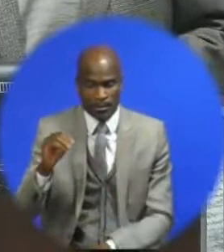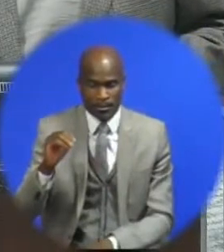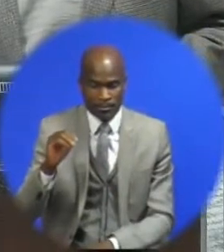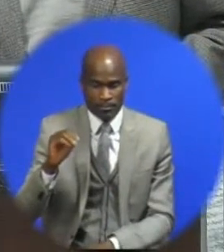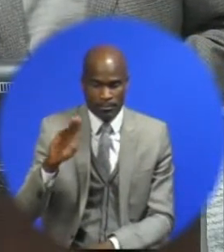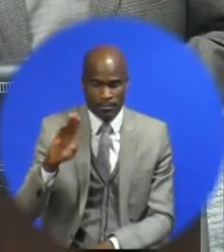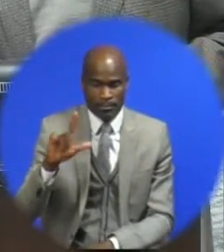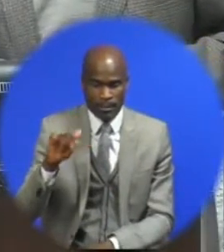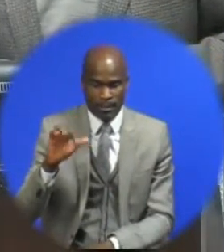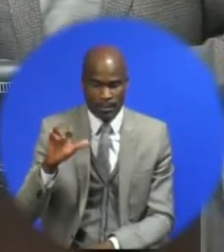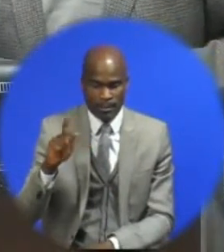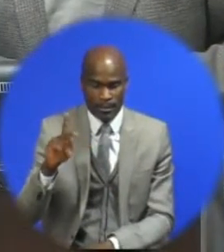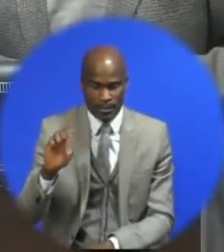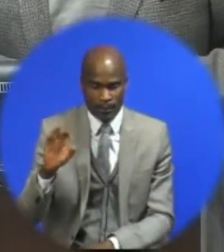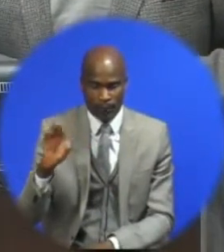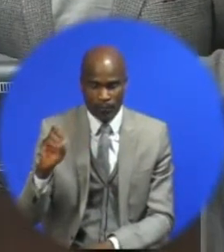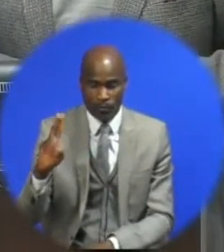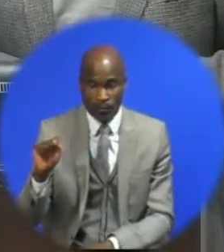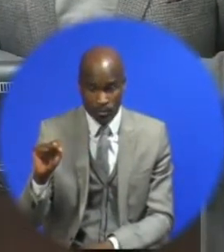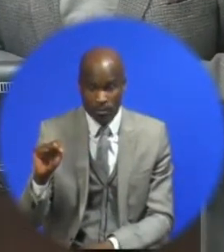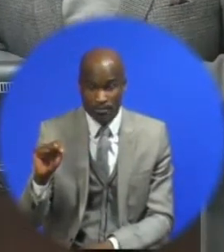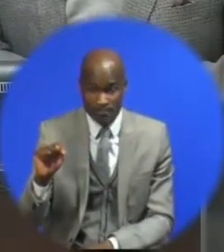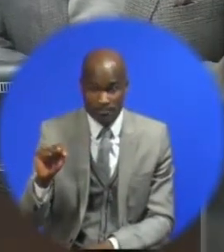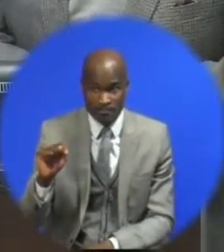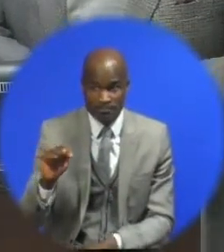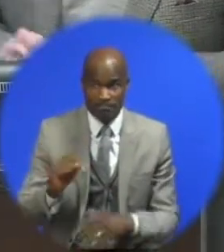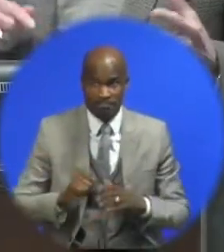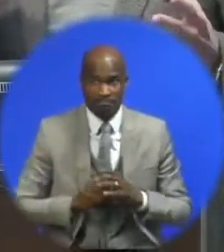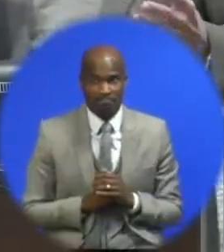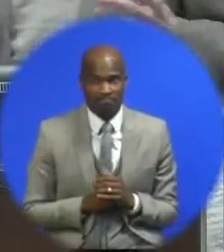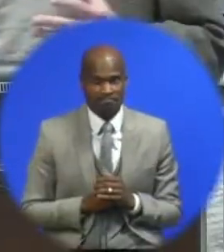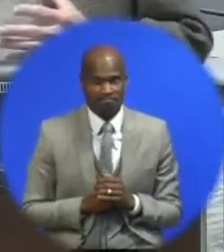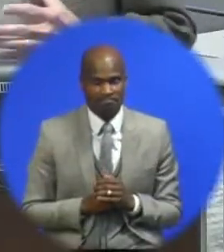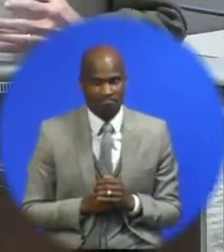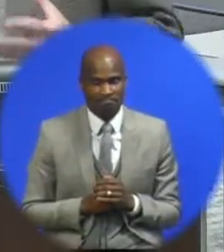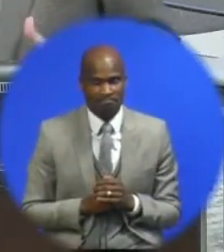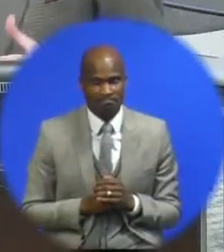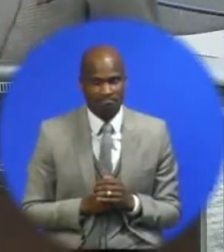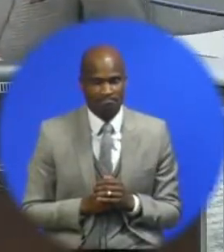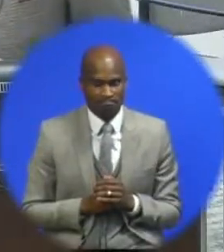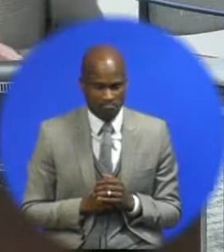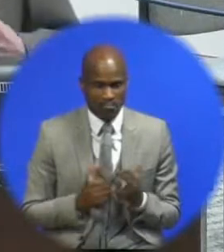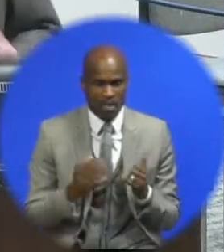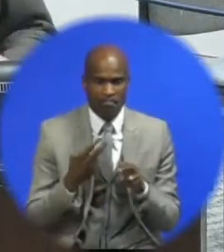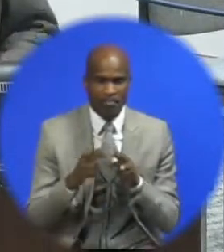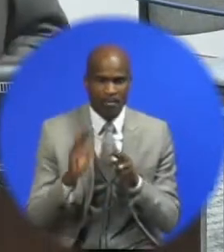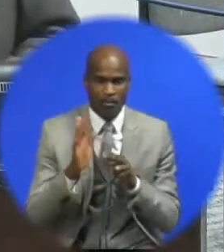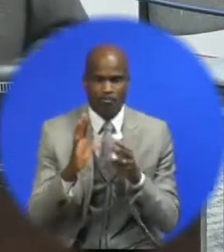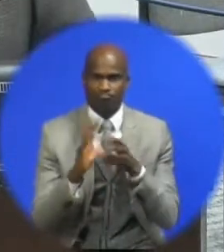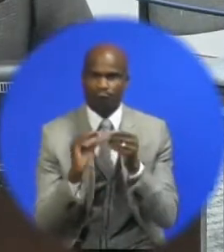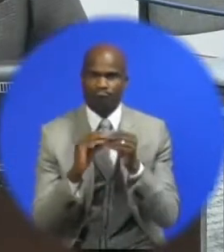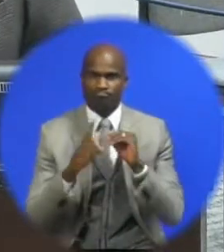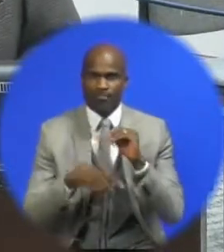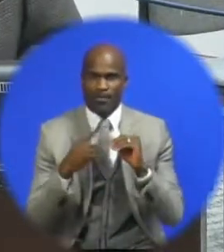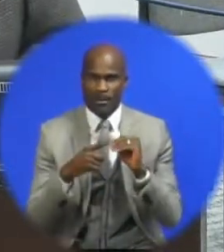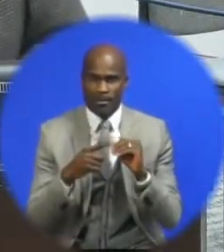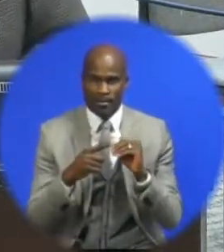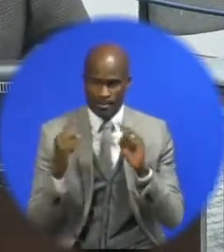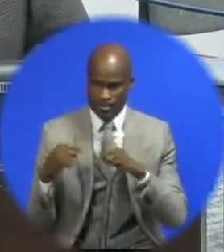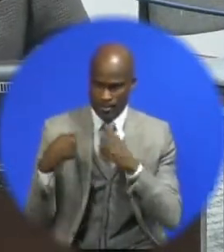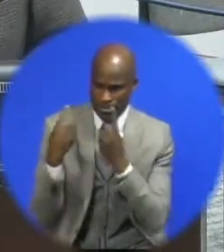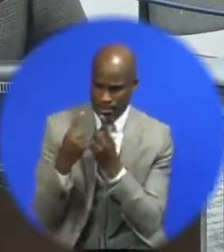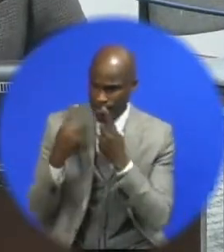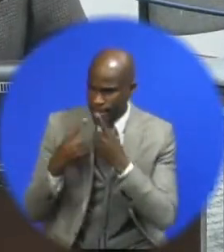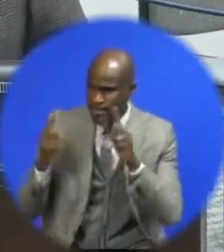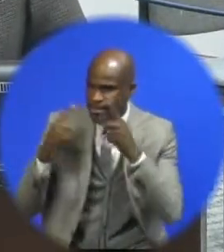that, no, that doesn't do it, does it? There you go. Let me talk briefly about what we've been able to accomplish since